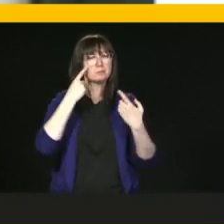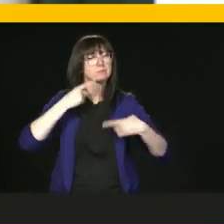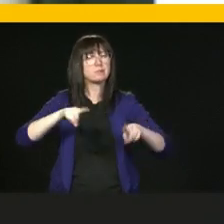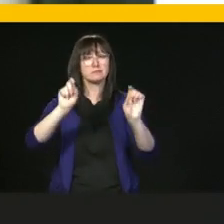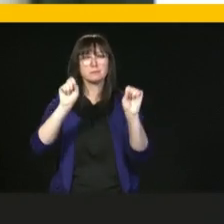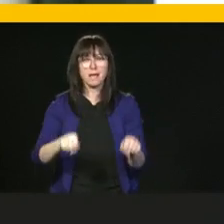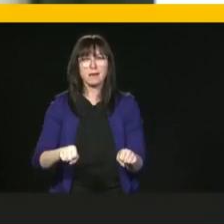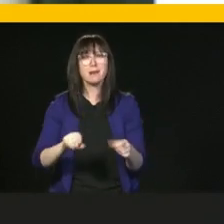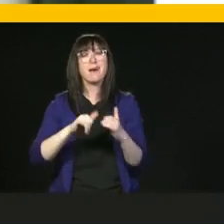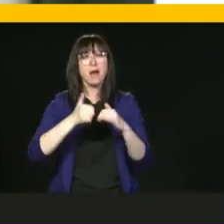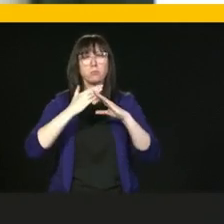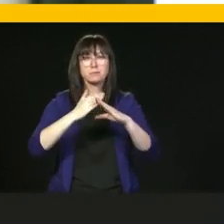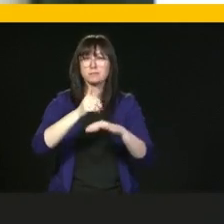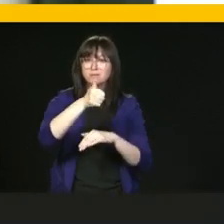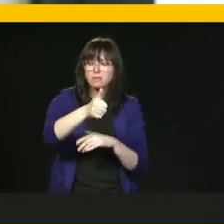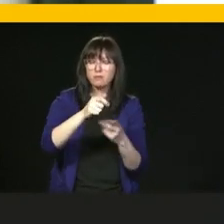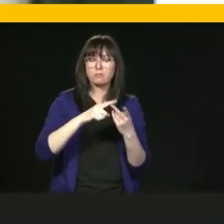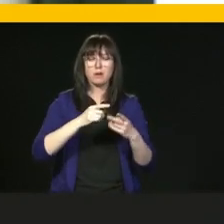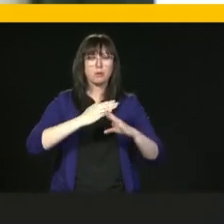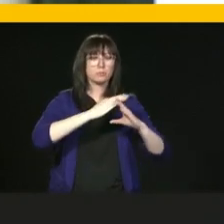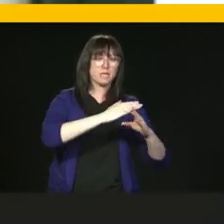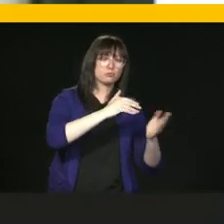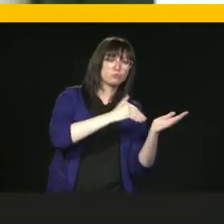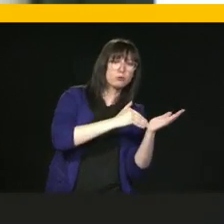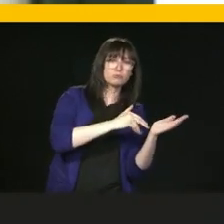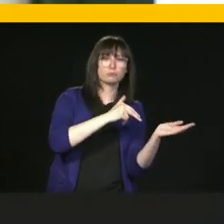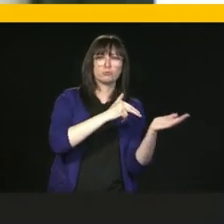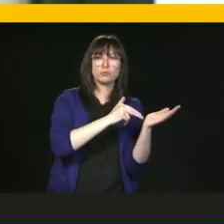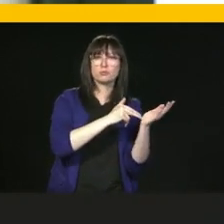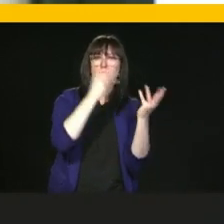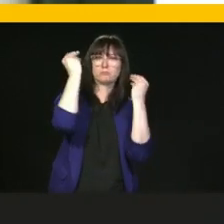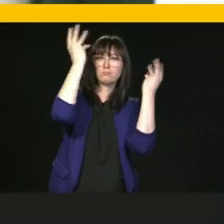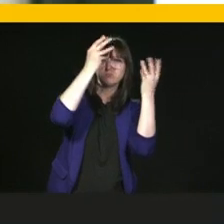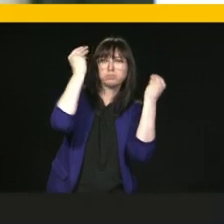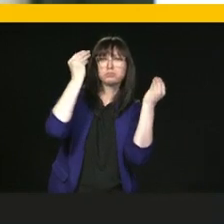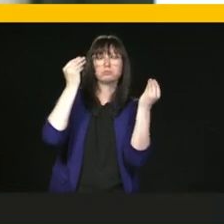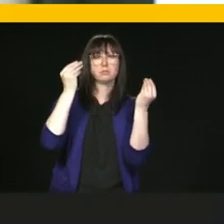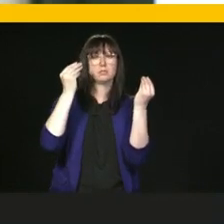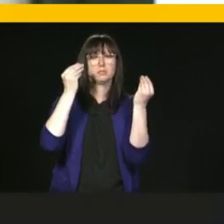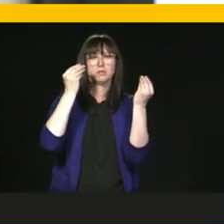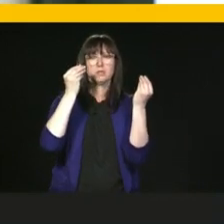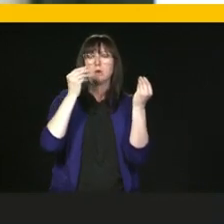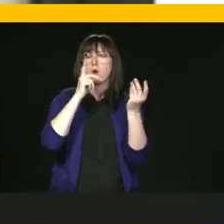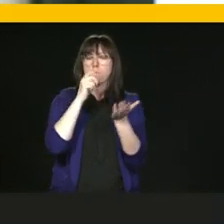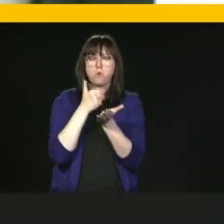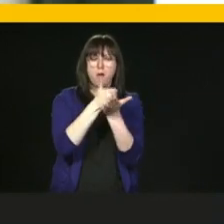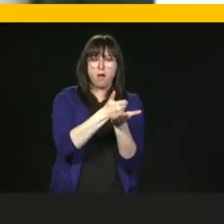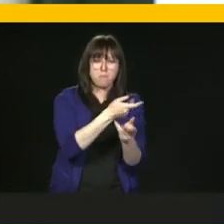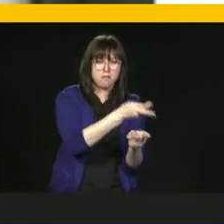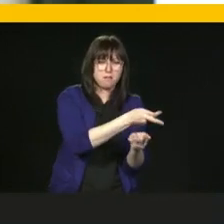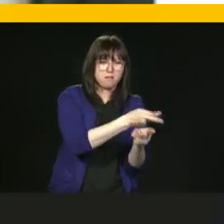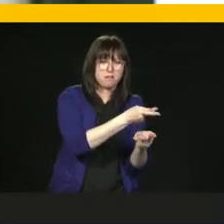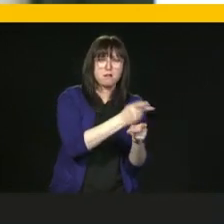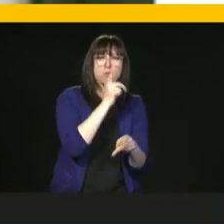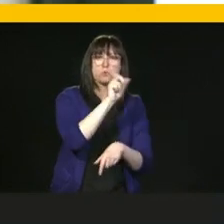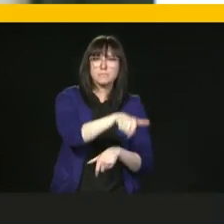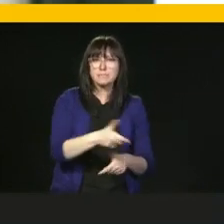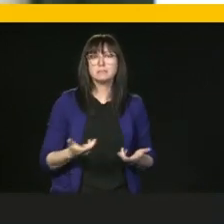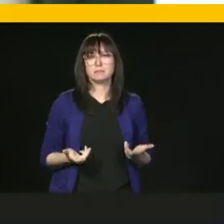protect ourselves, protect our nurses and doctors, and our healthcare professionals who are caring people who need